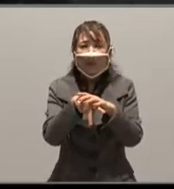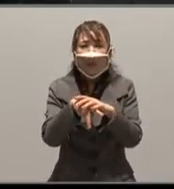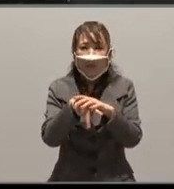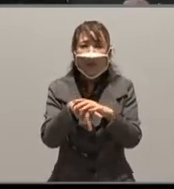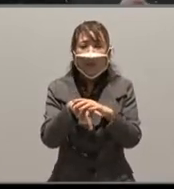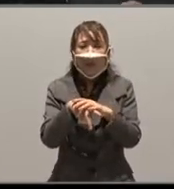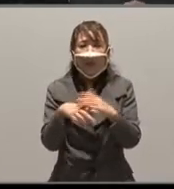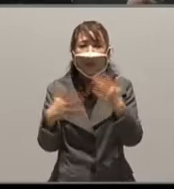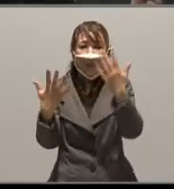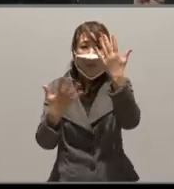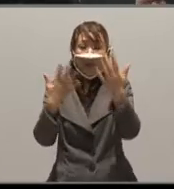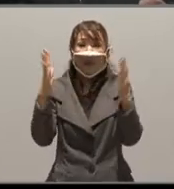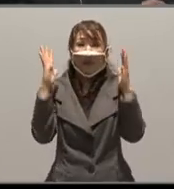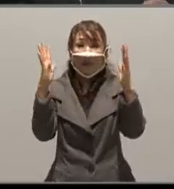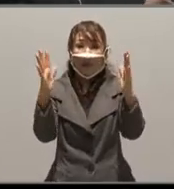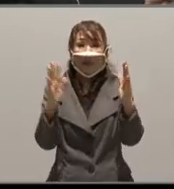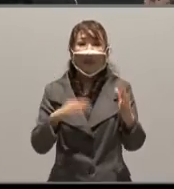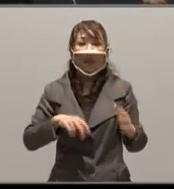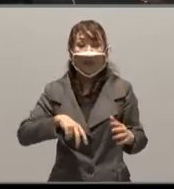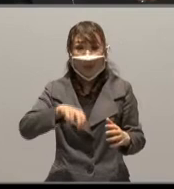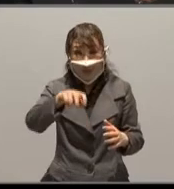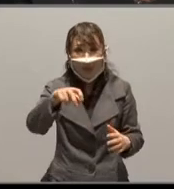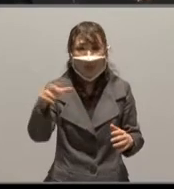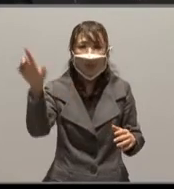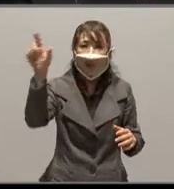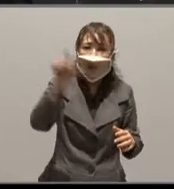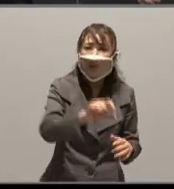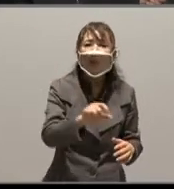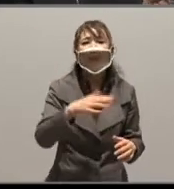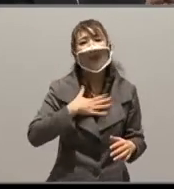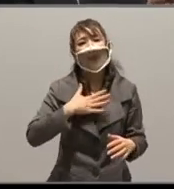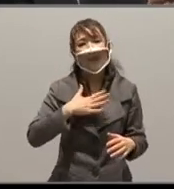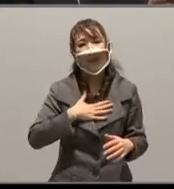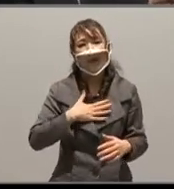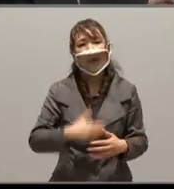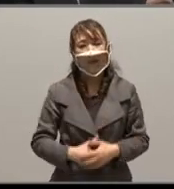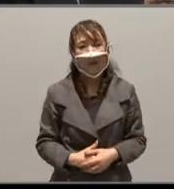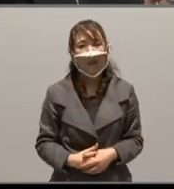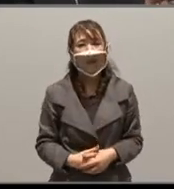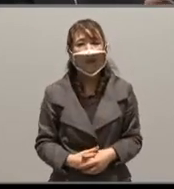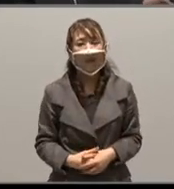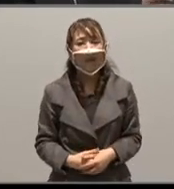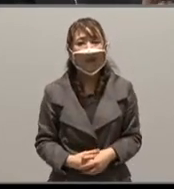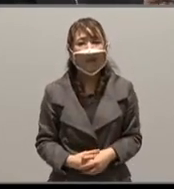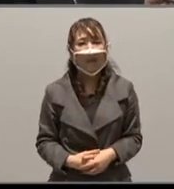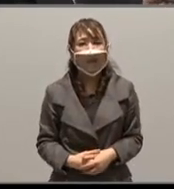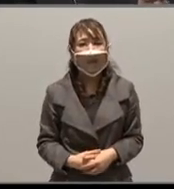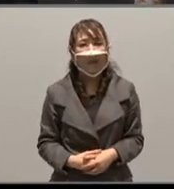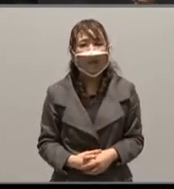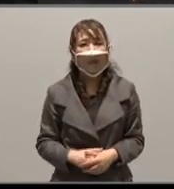forest bathing reduces stress-related hormones. There are three different types for people.